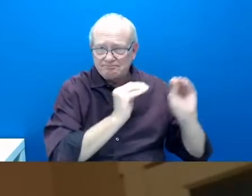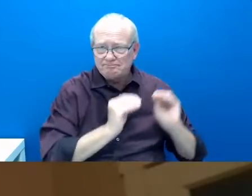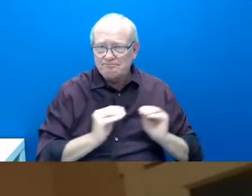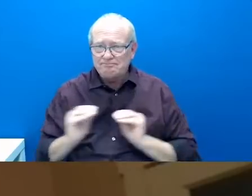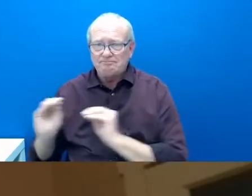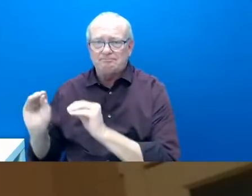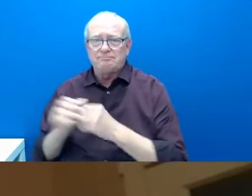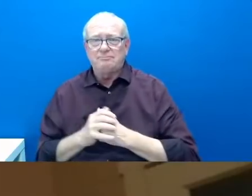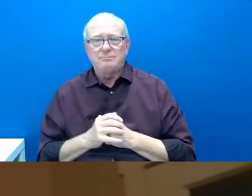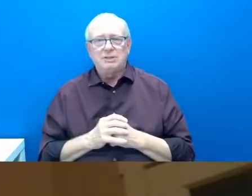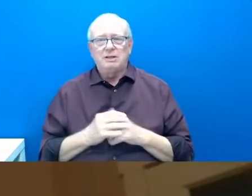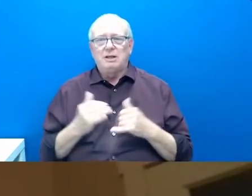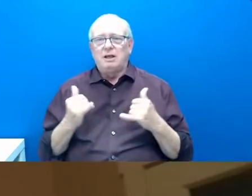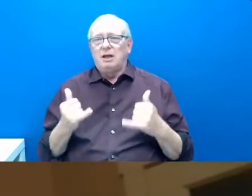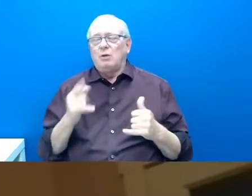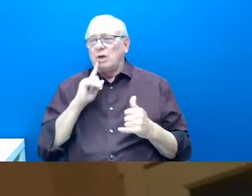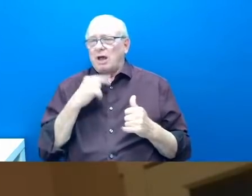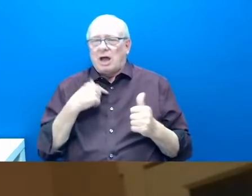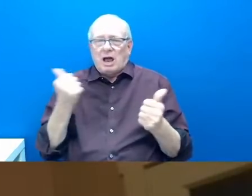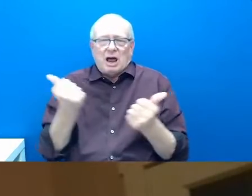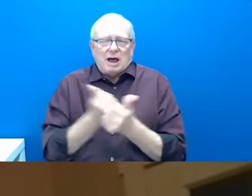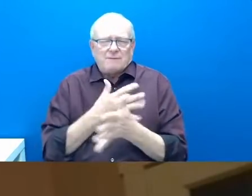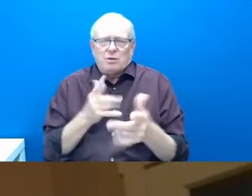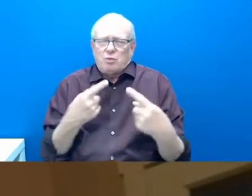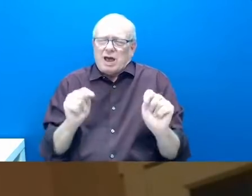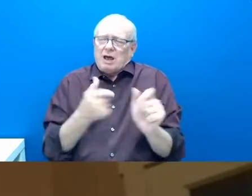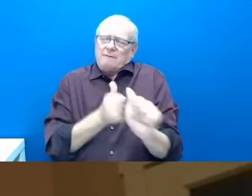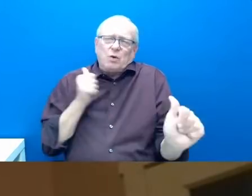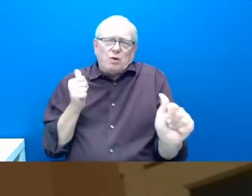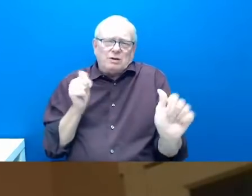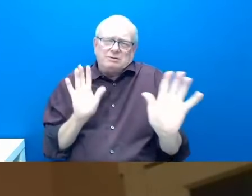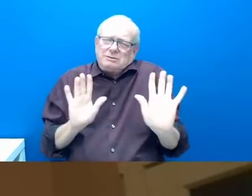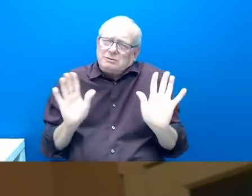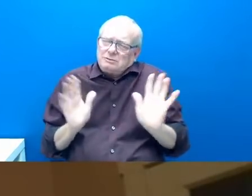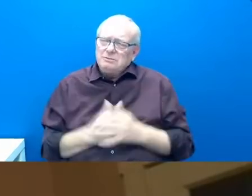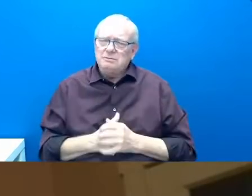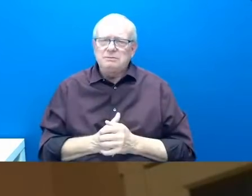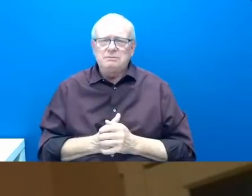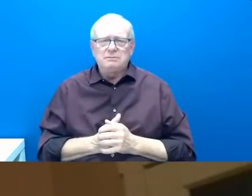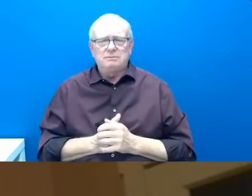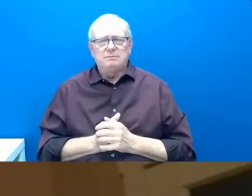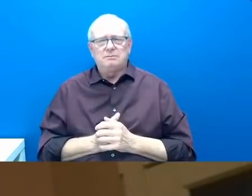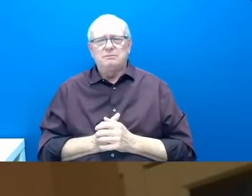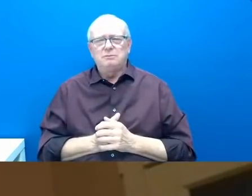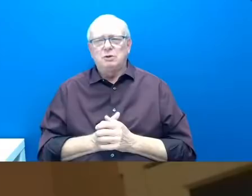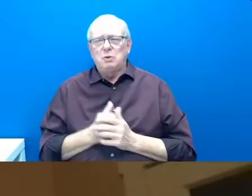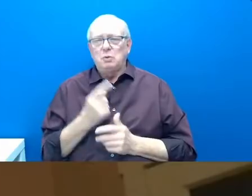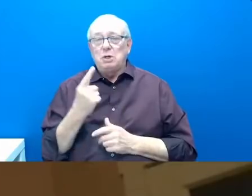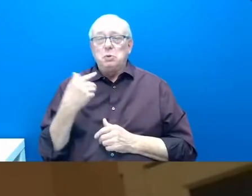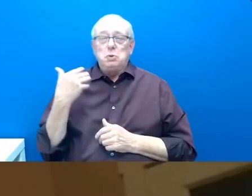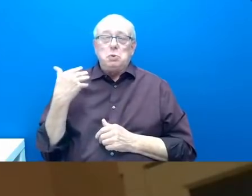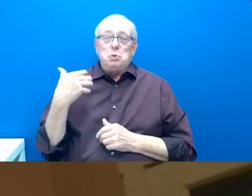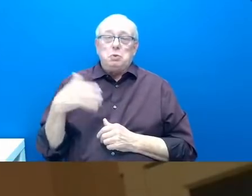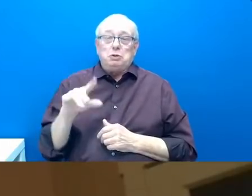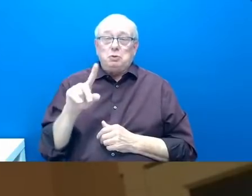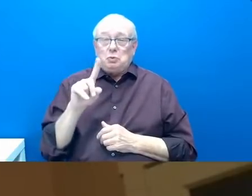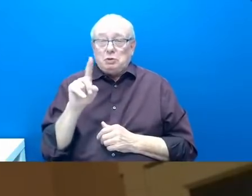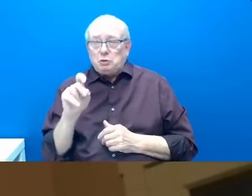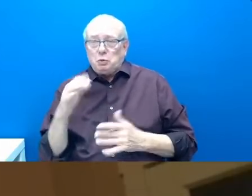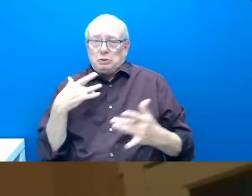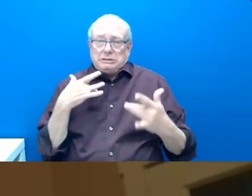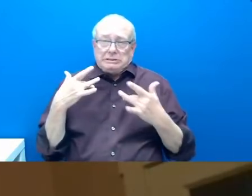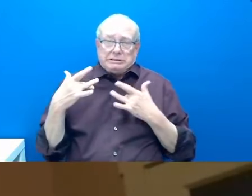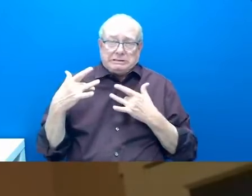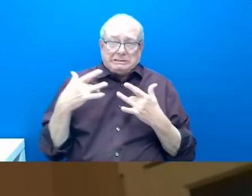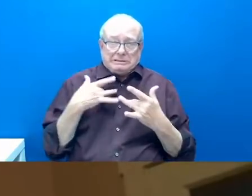everything humanly possible to avoid having to ever enact this protocol. One of the big questions or concerns that I've been seeing, and many of